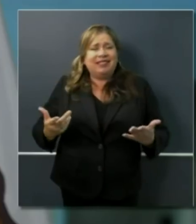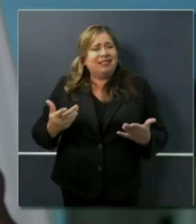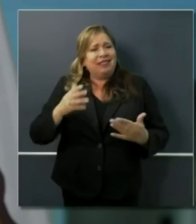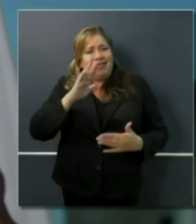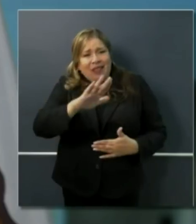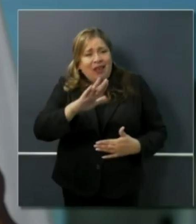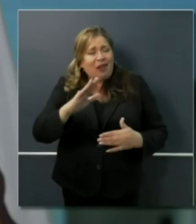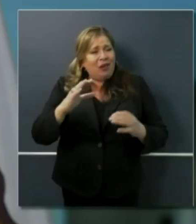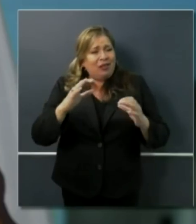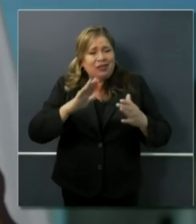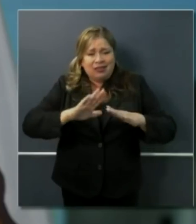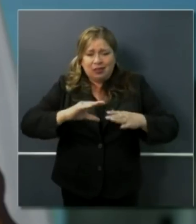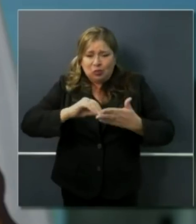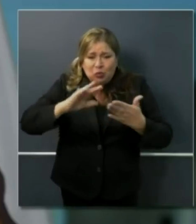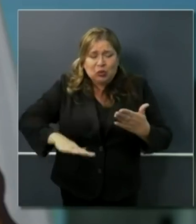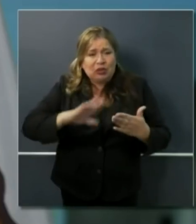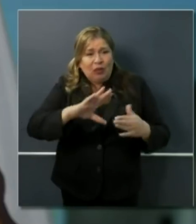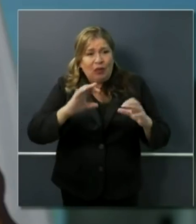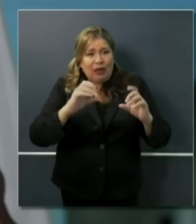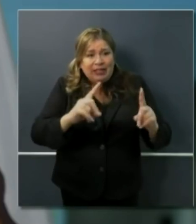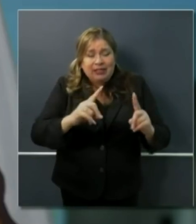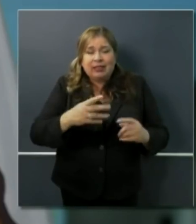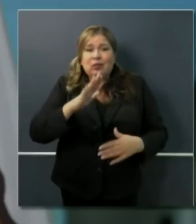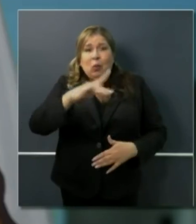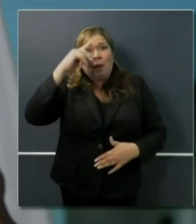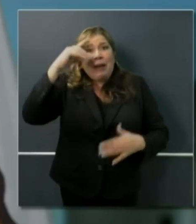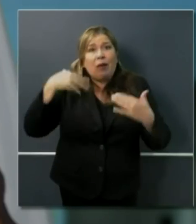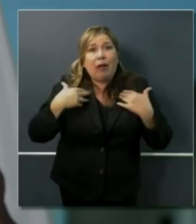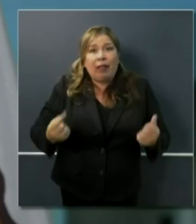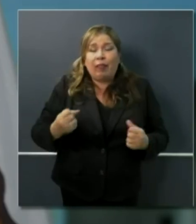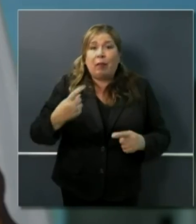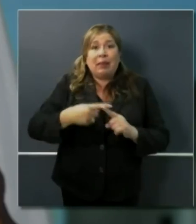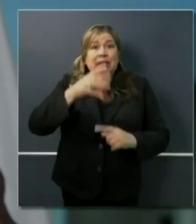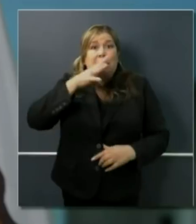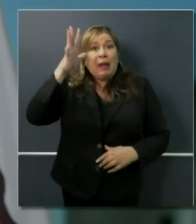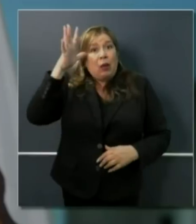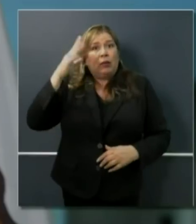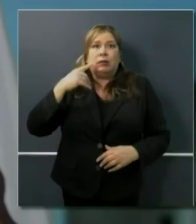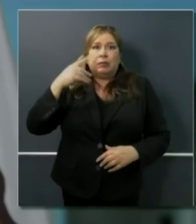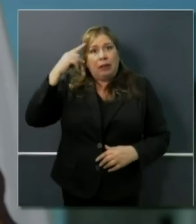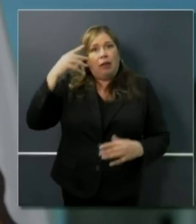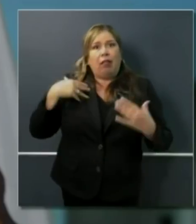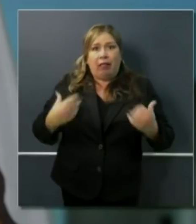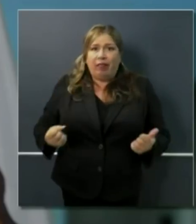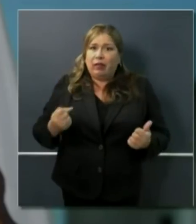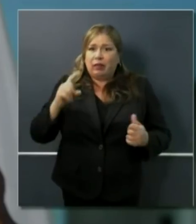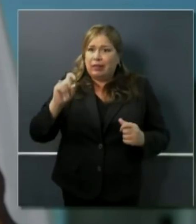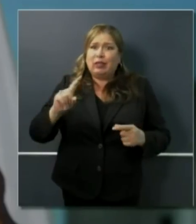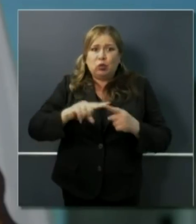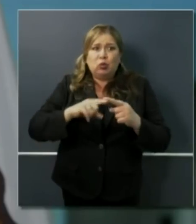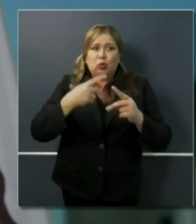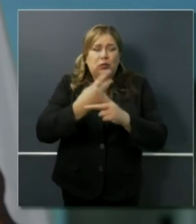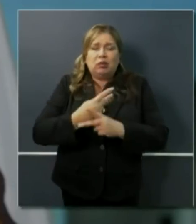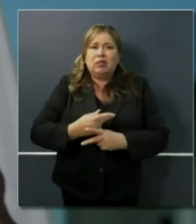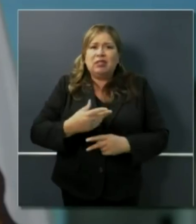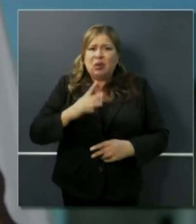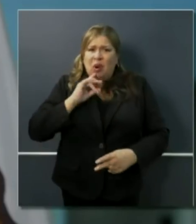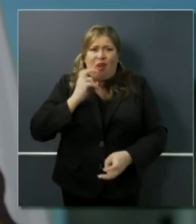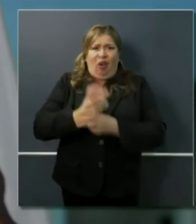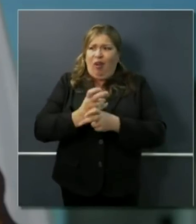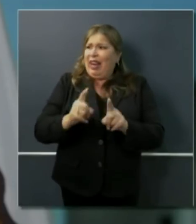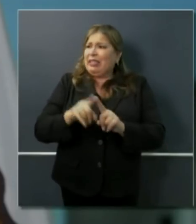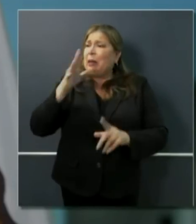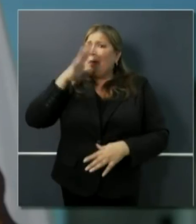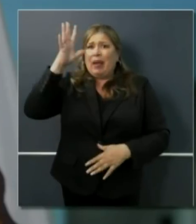their mental health and the parents' mental health. It's hard to educate your kids and then take care of everybody else